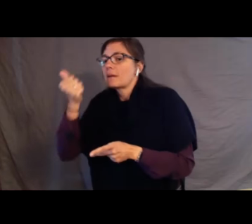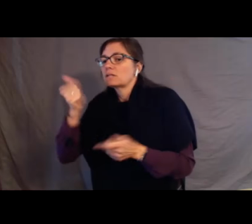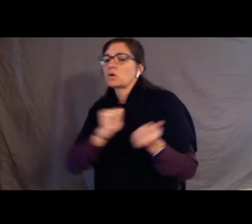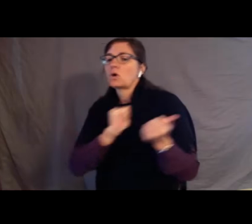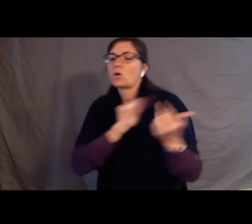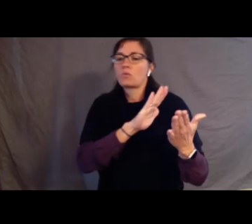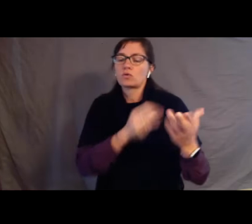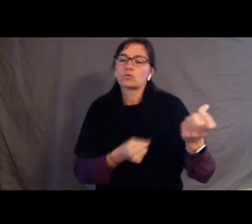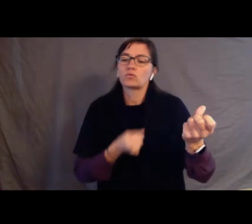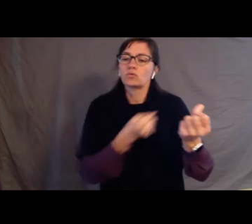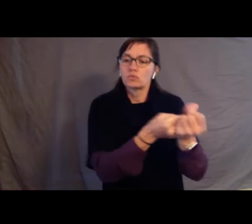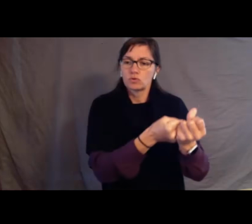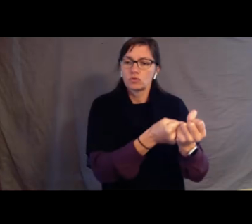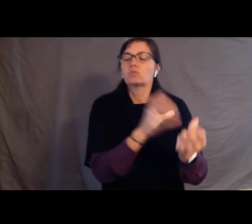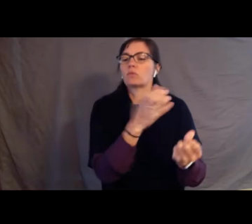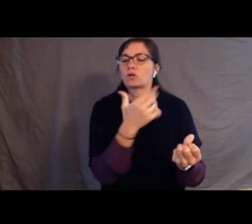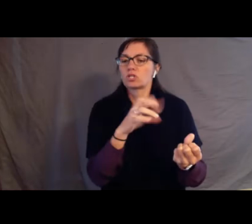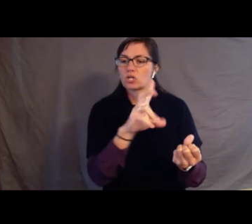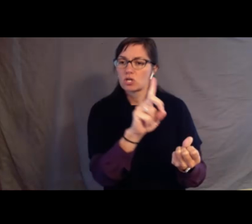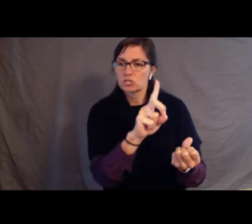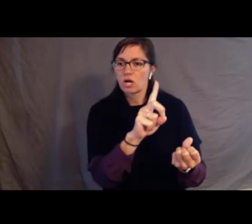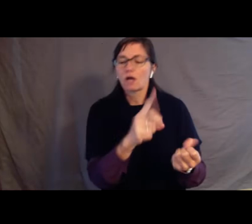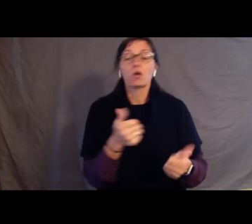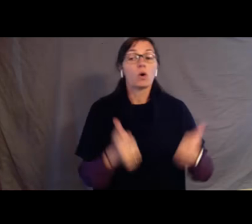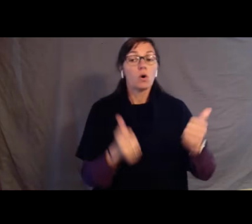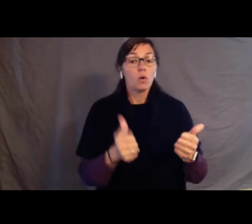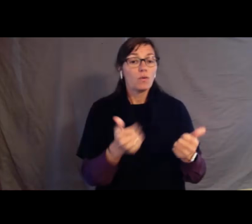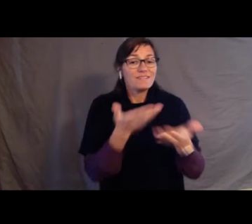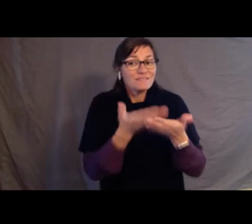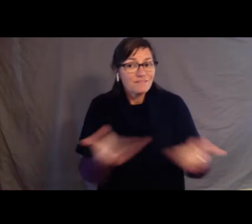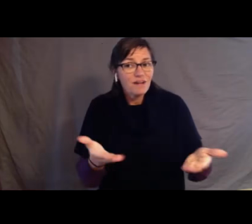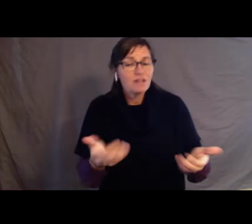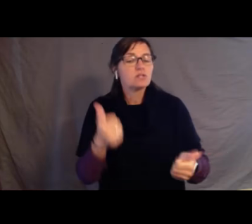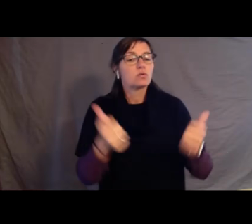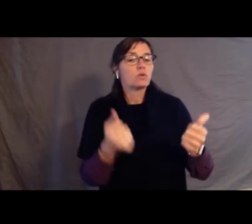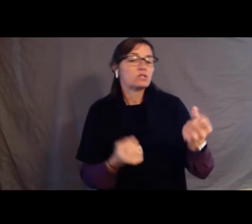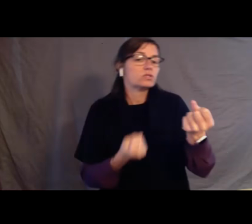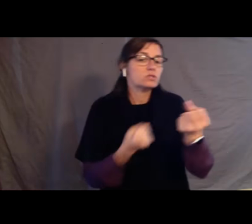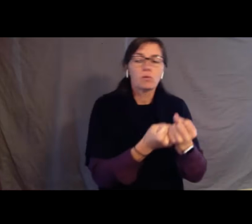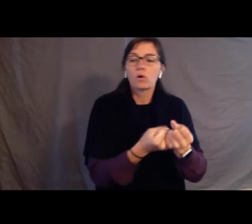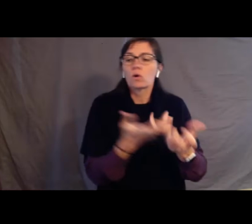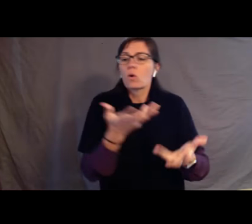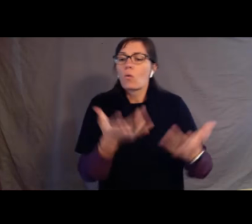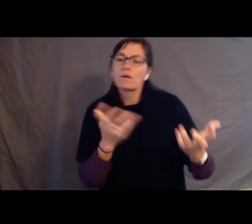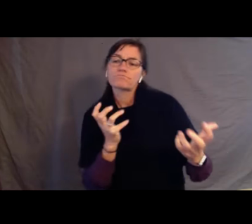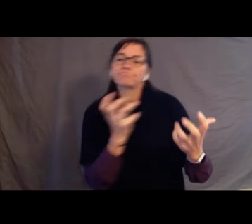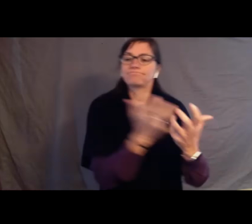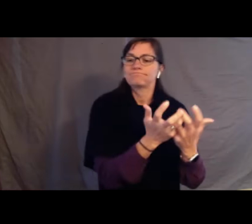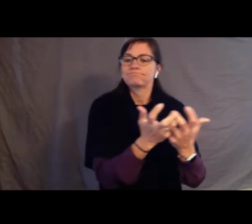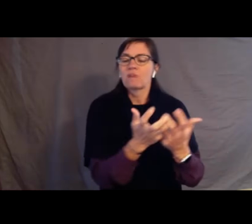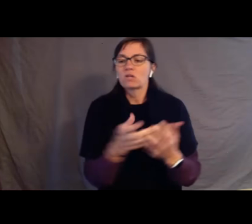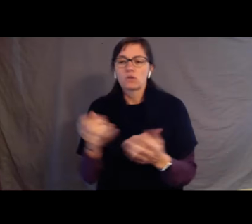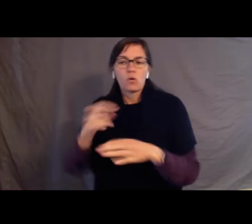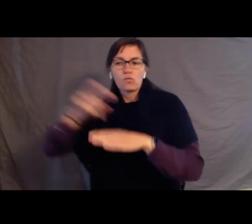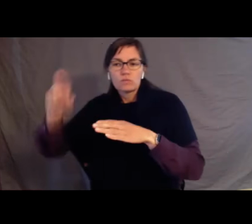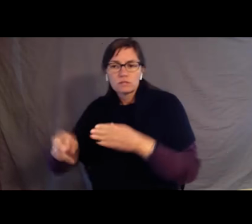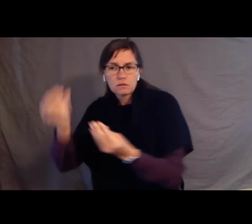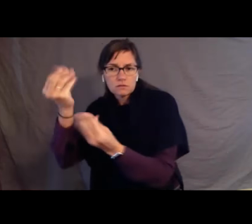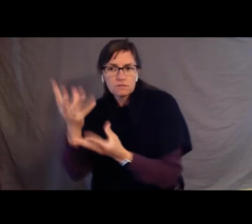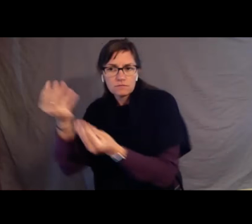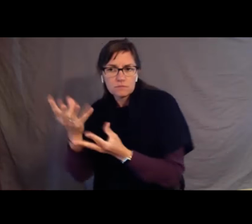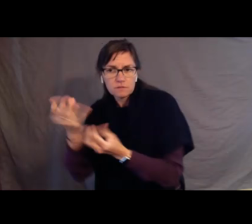they're deciding what device or what supports are most appropriate. And always looking for